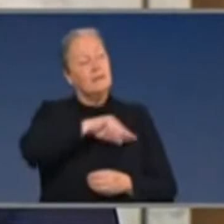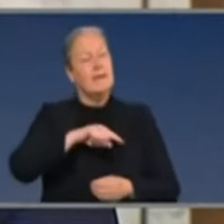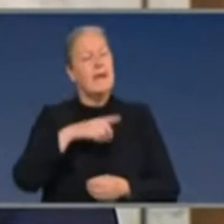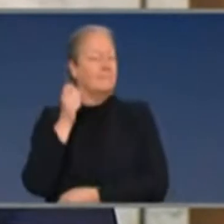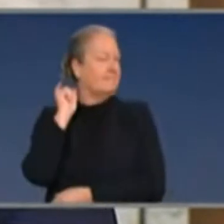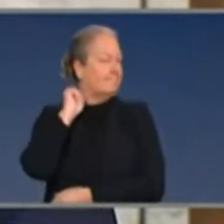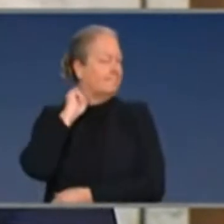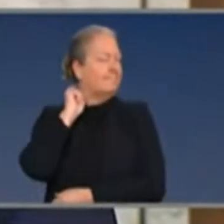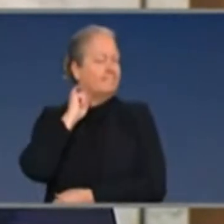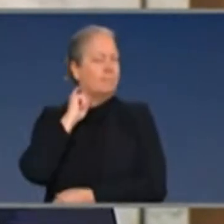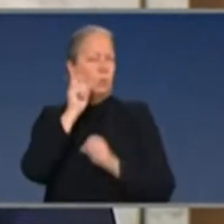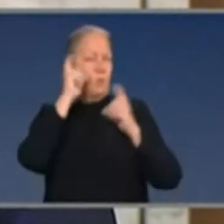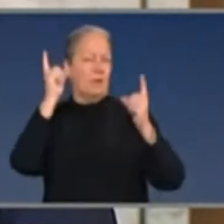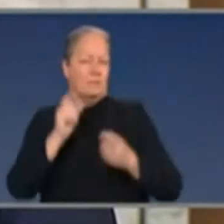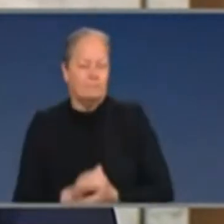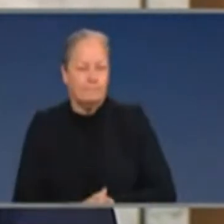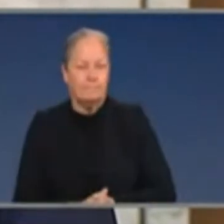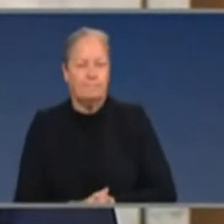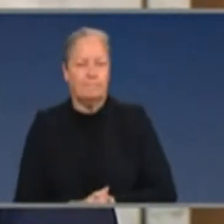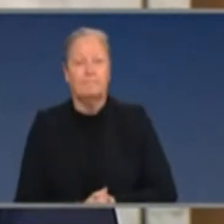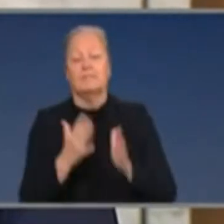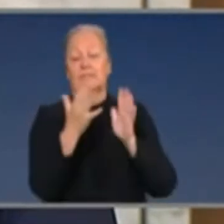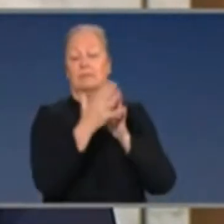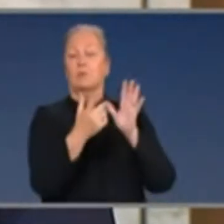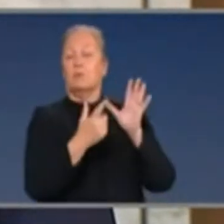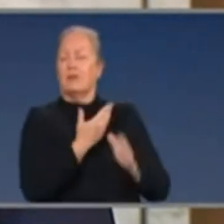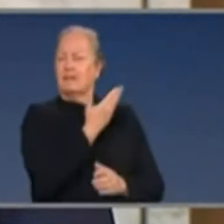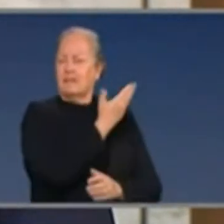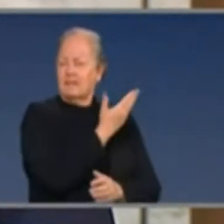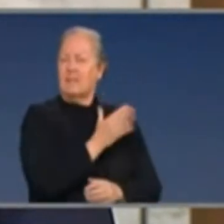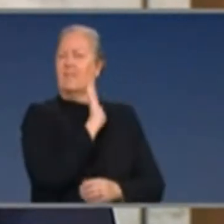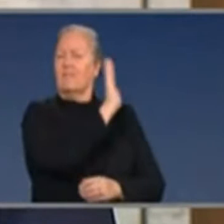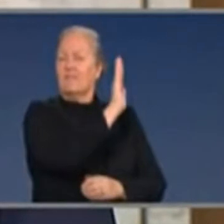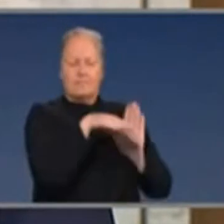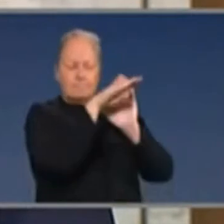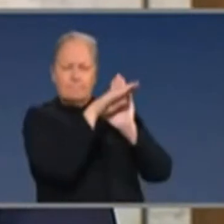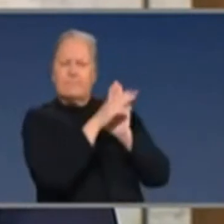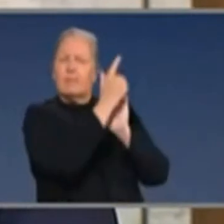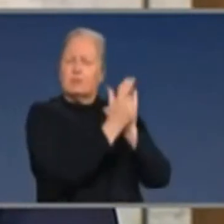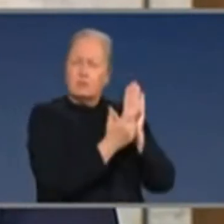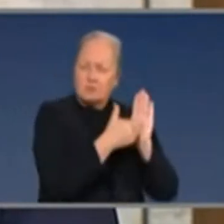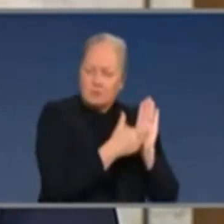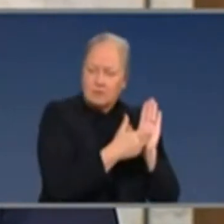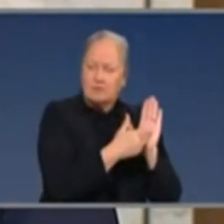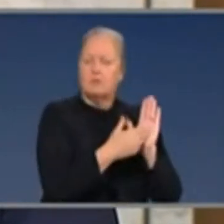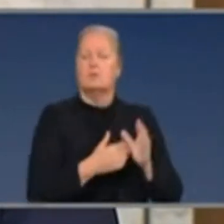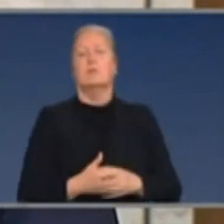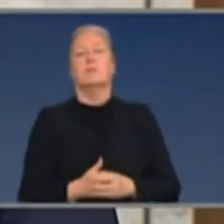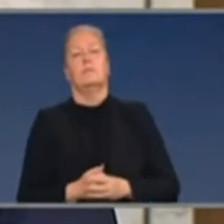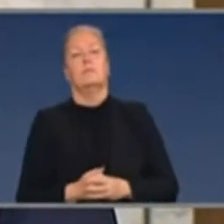systems. WA, for example, has repealed its legislation in respect to being incarcerated